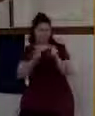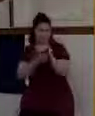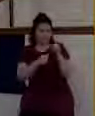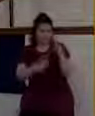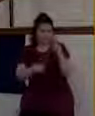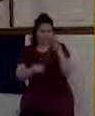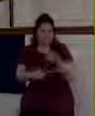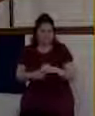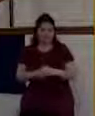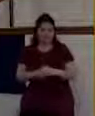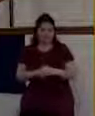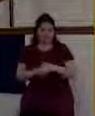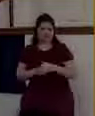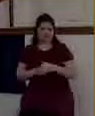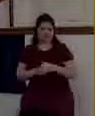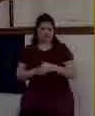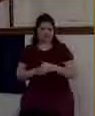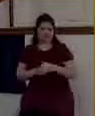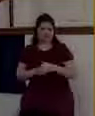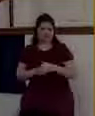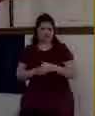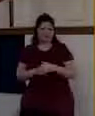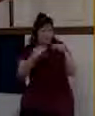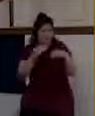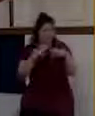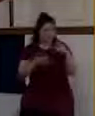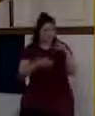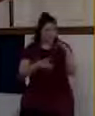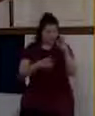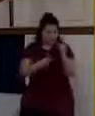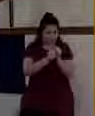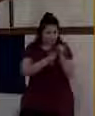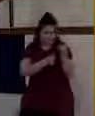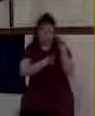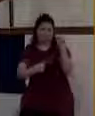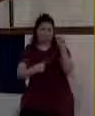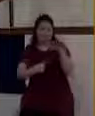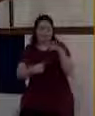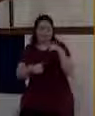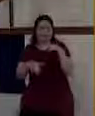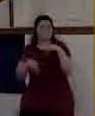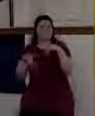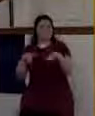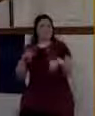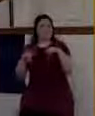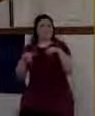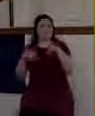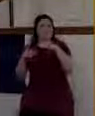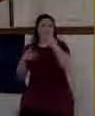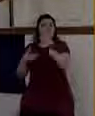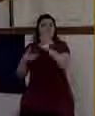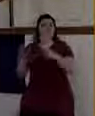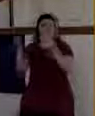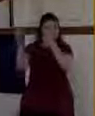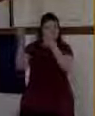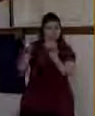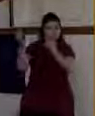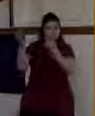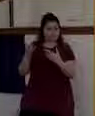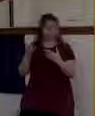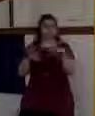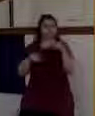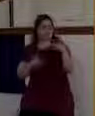thee, nor will I eat bread nor in this place. For it was said to me by the word of the Lord, thou shalt